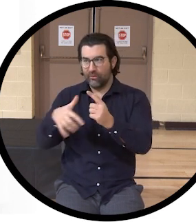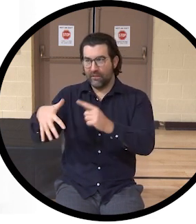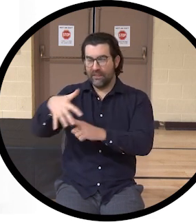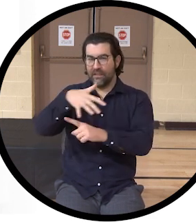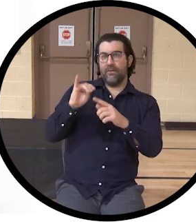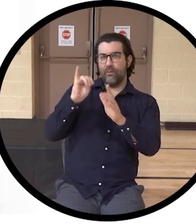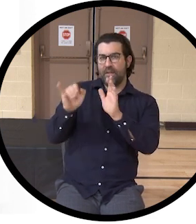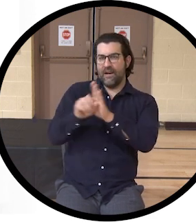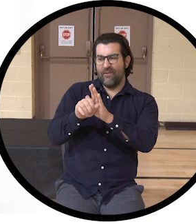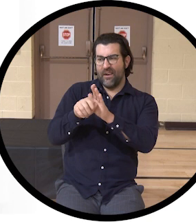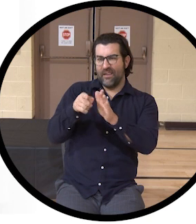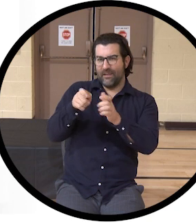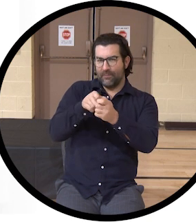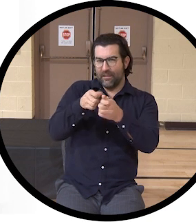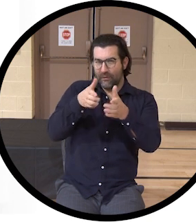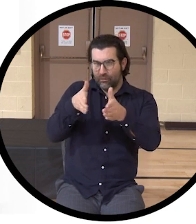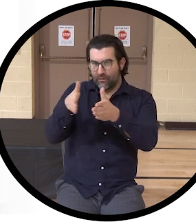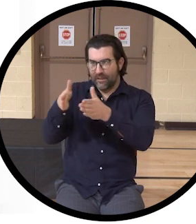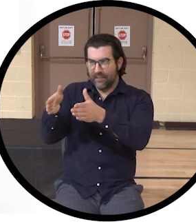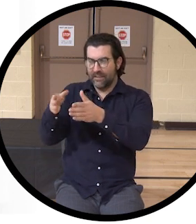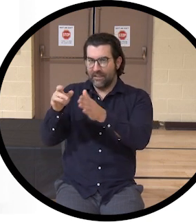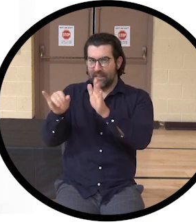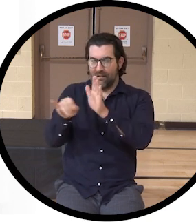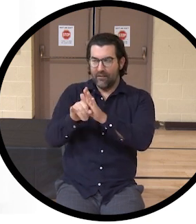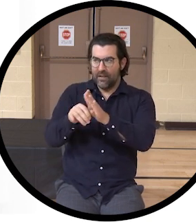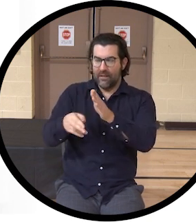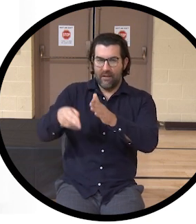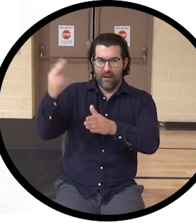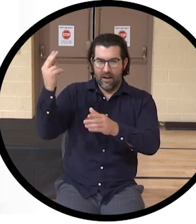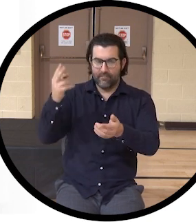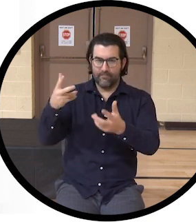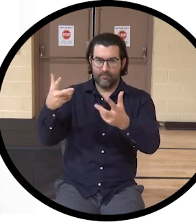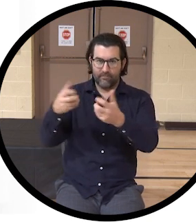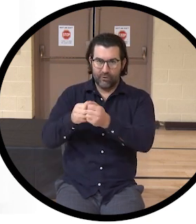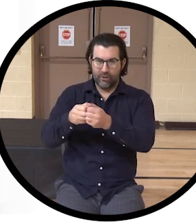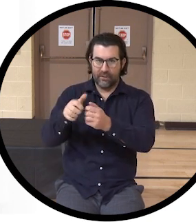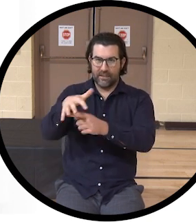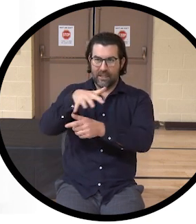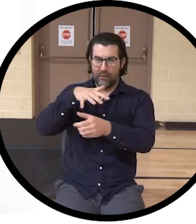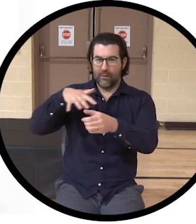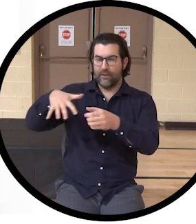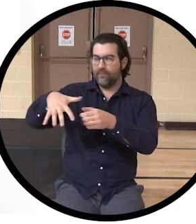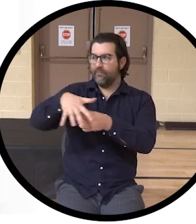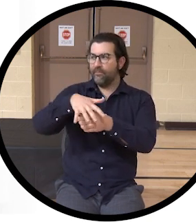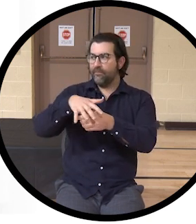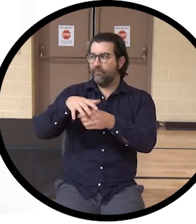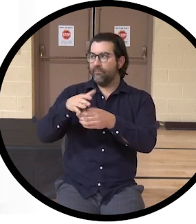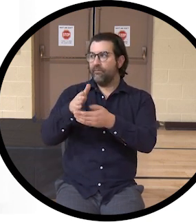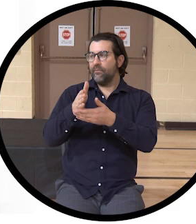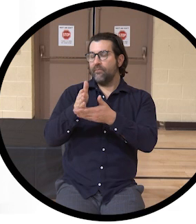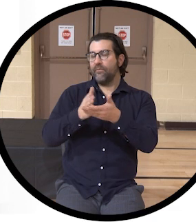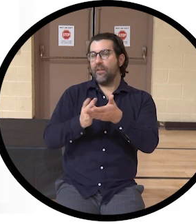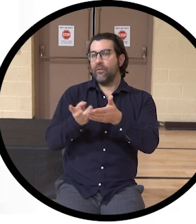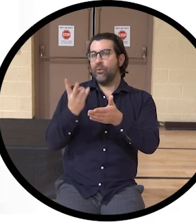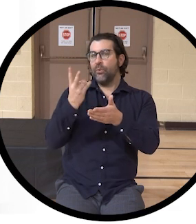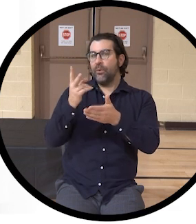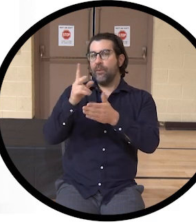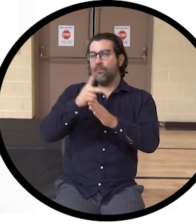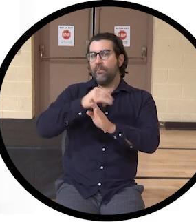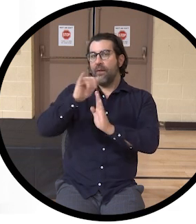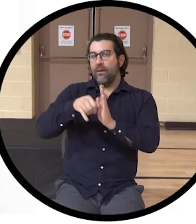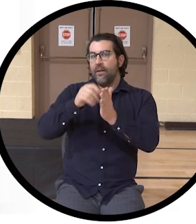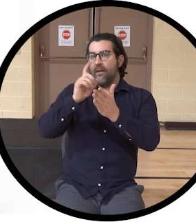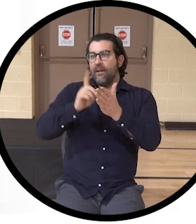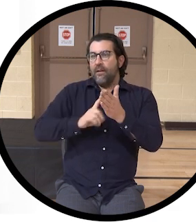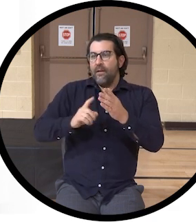safety issues on and throughout that high injury network. Domi also began Stanton Ave Phase 2 project design, which